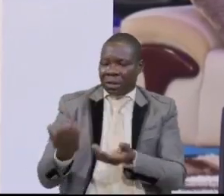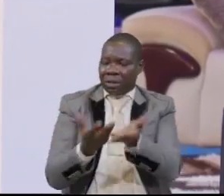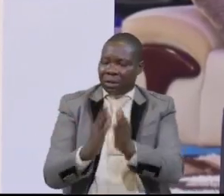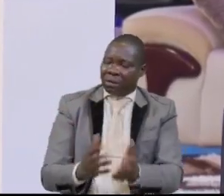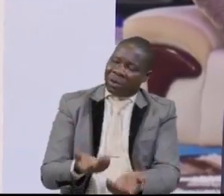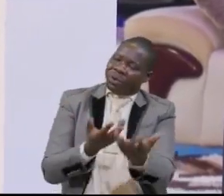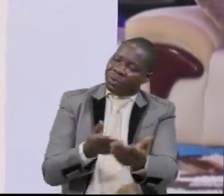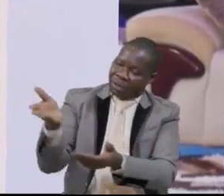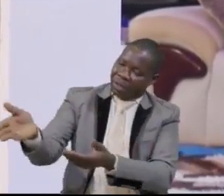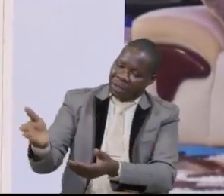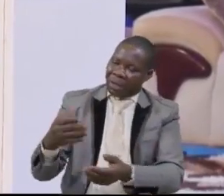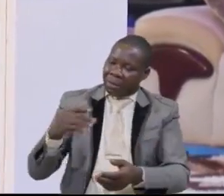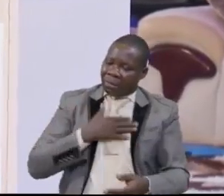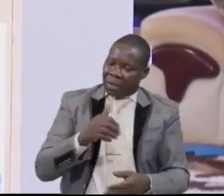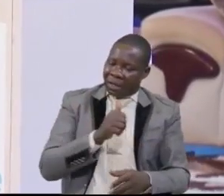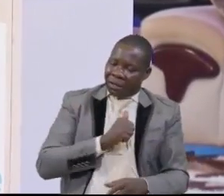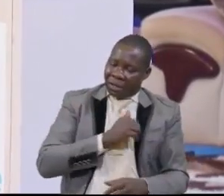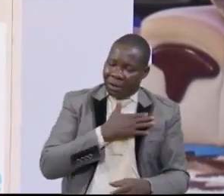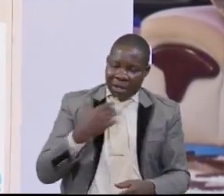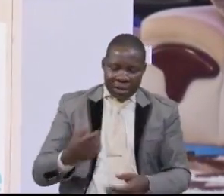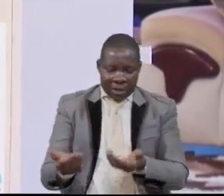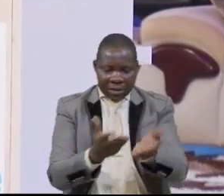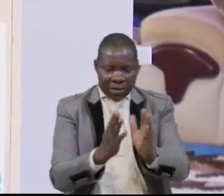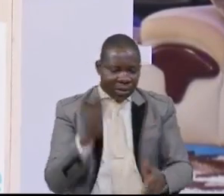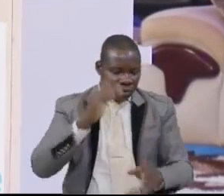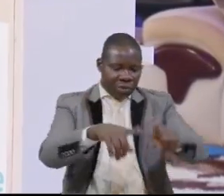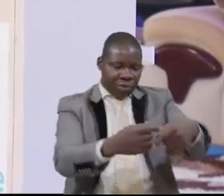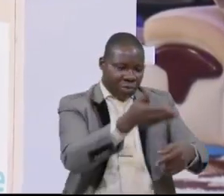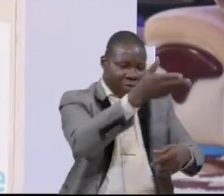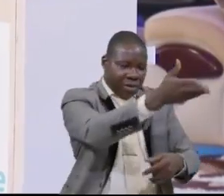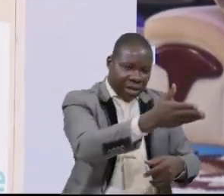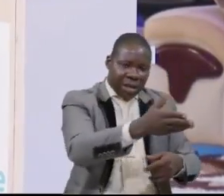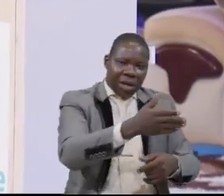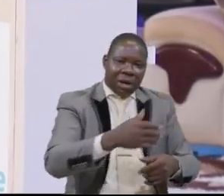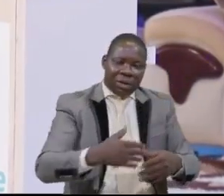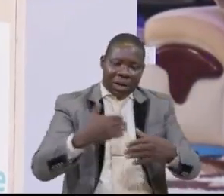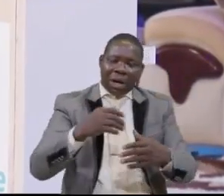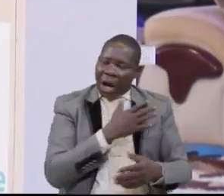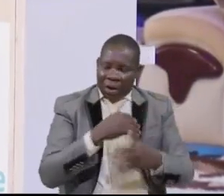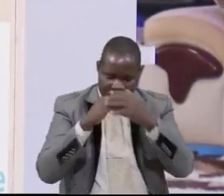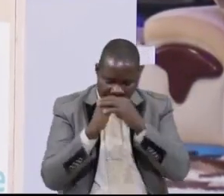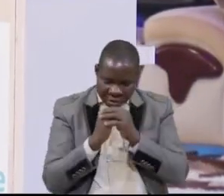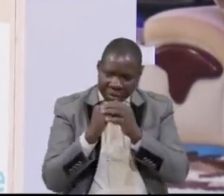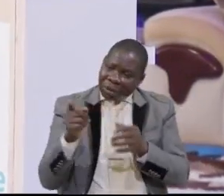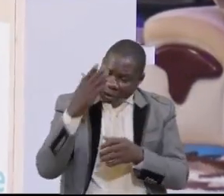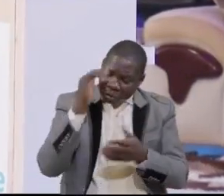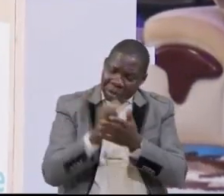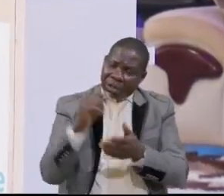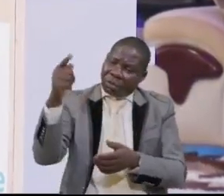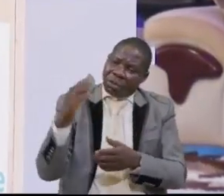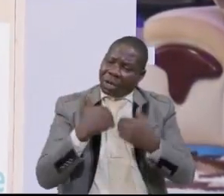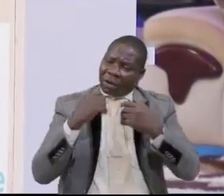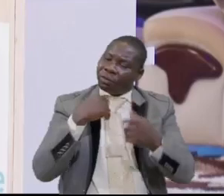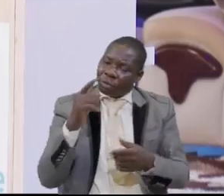ISAC will go y and worship he knew that God told him to kill